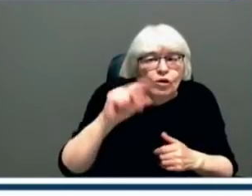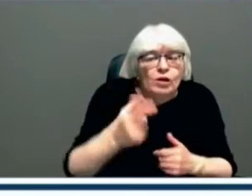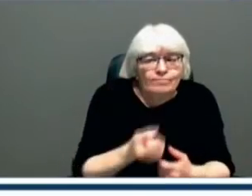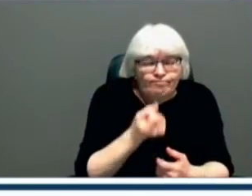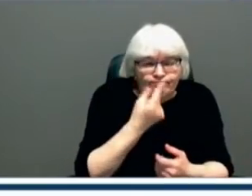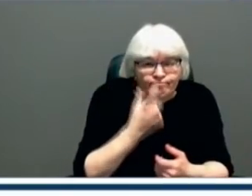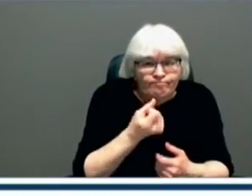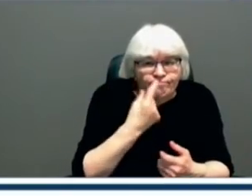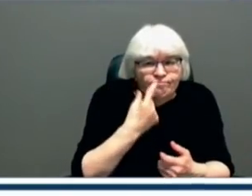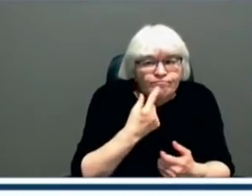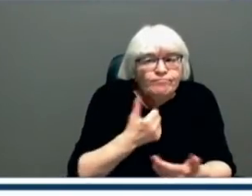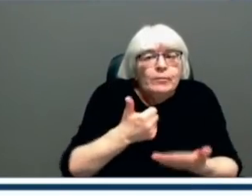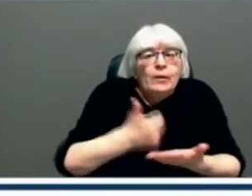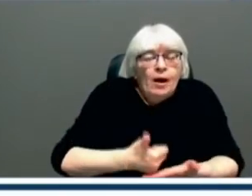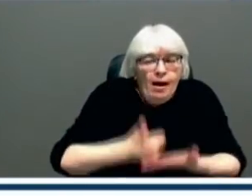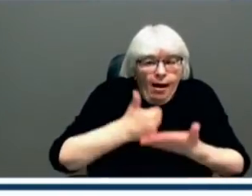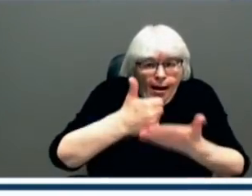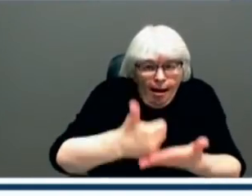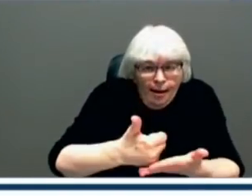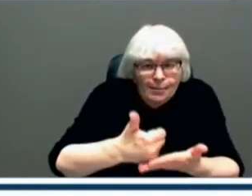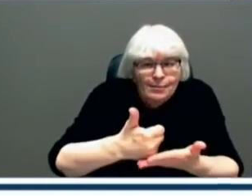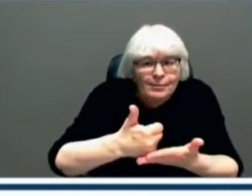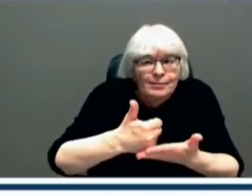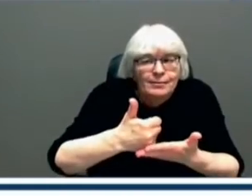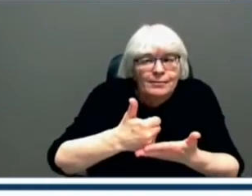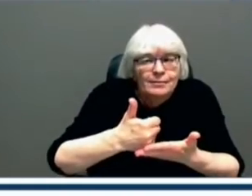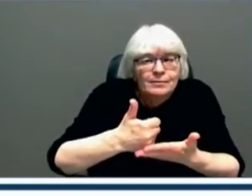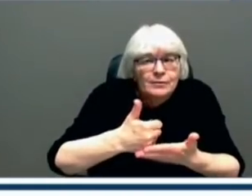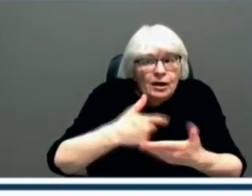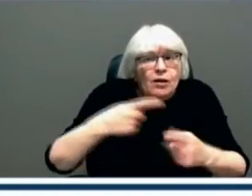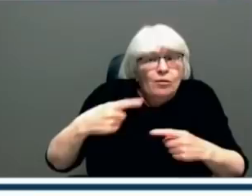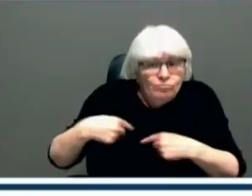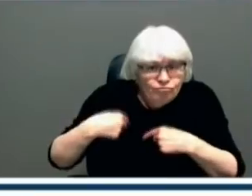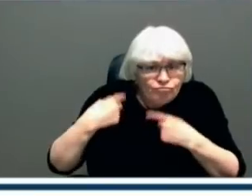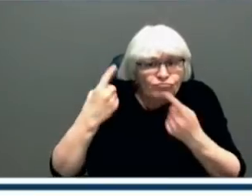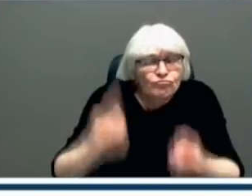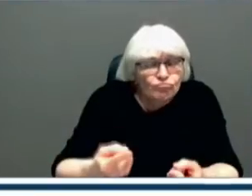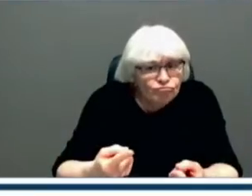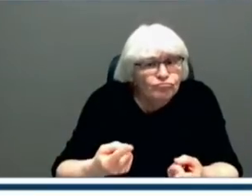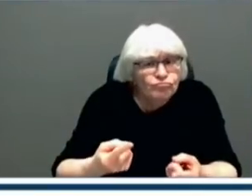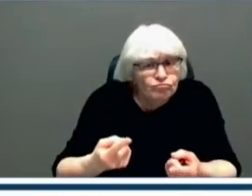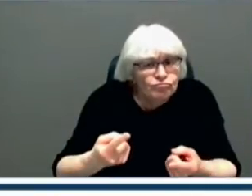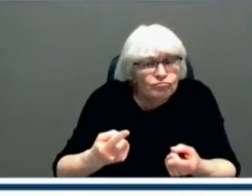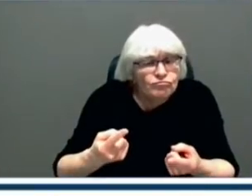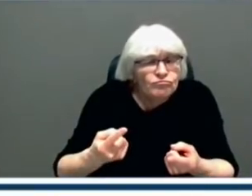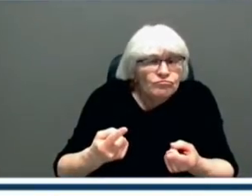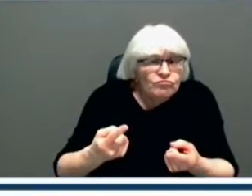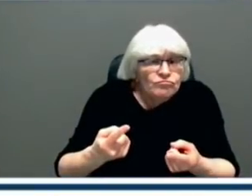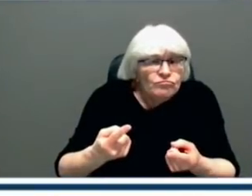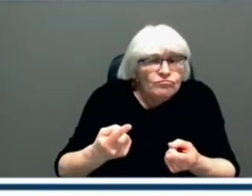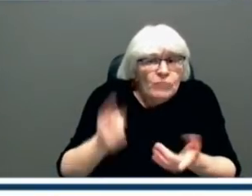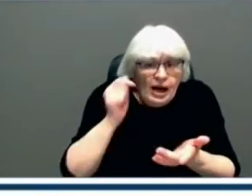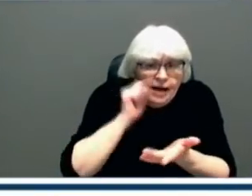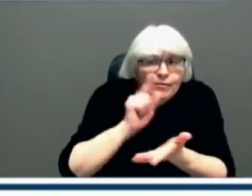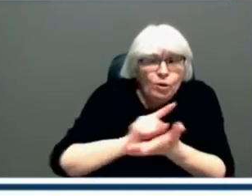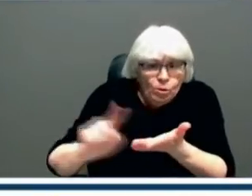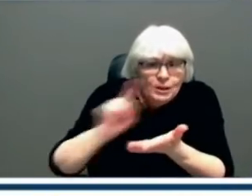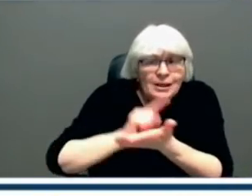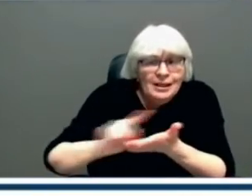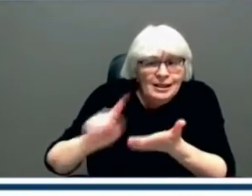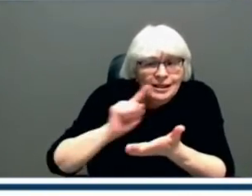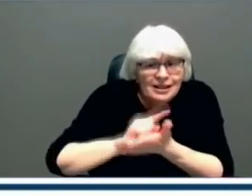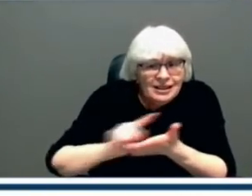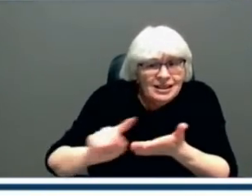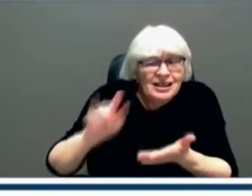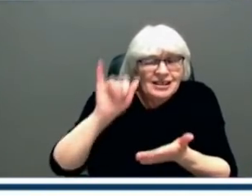such as Paxlovid, which we have been using for a number of weeks now. And that is exactly why we